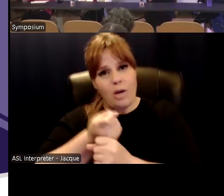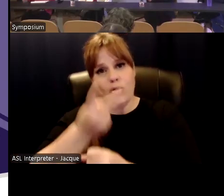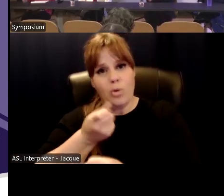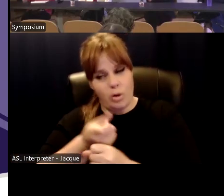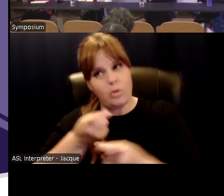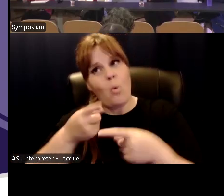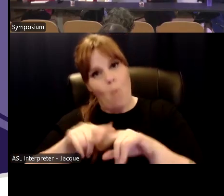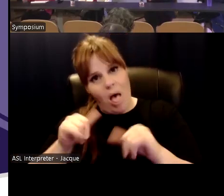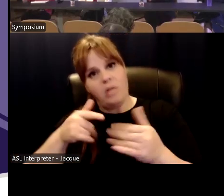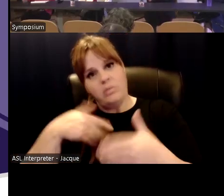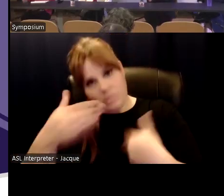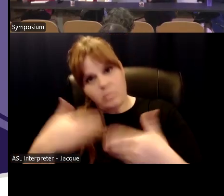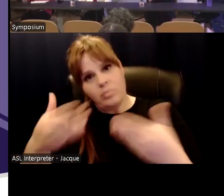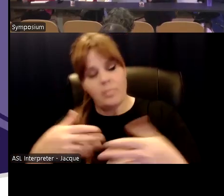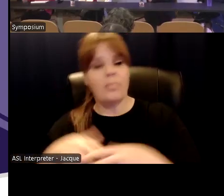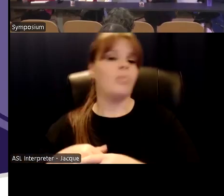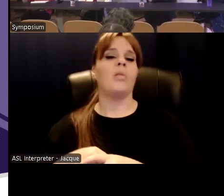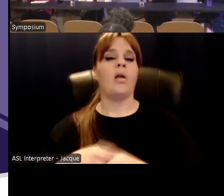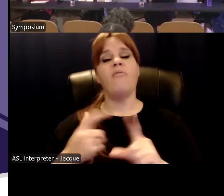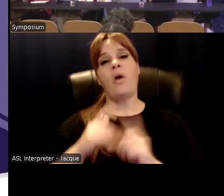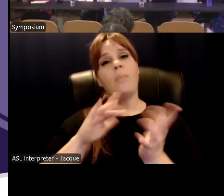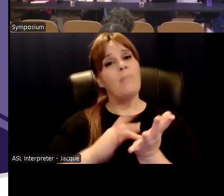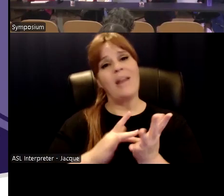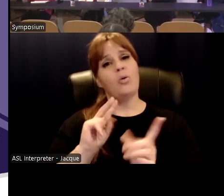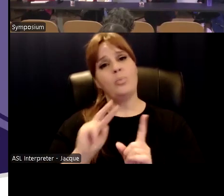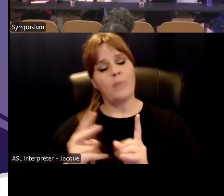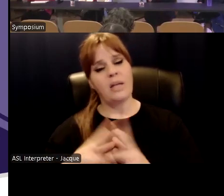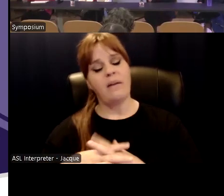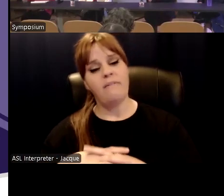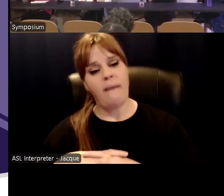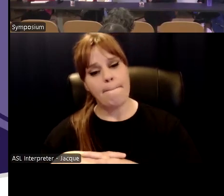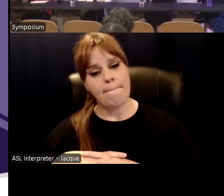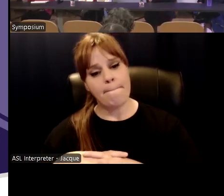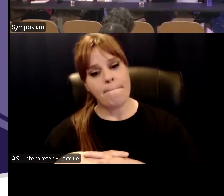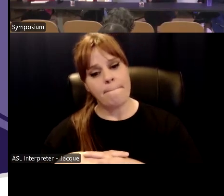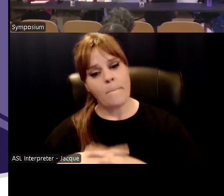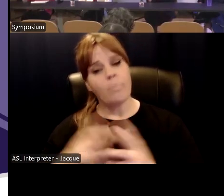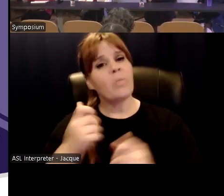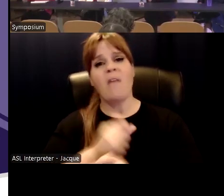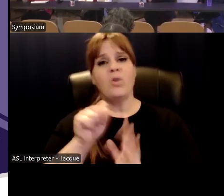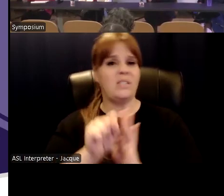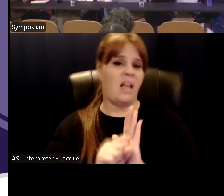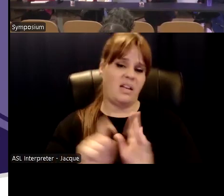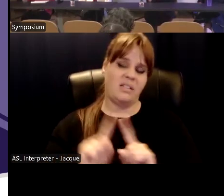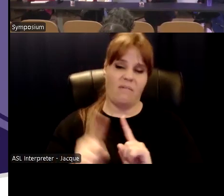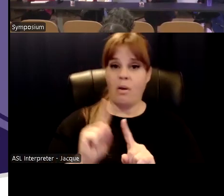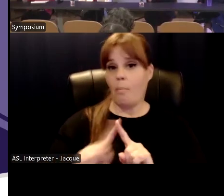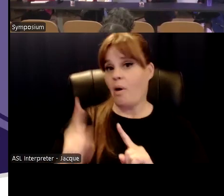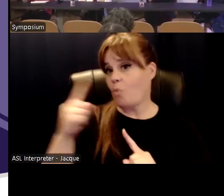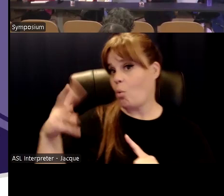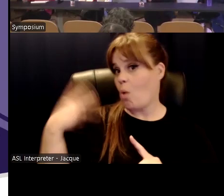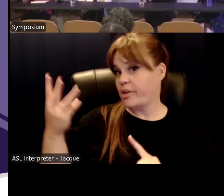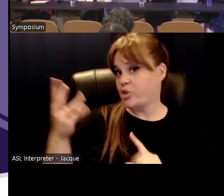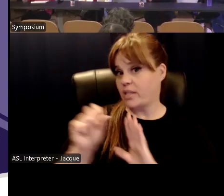it. From a medical perspective, every state is different, but I will say for Washington